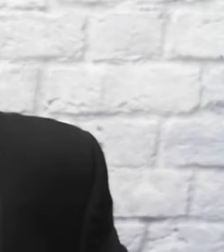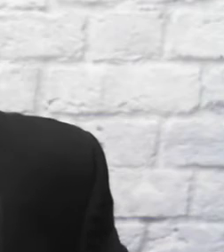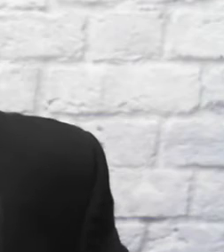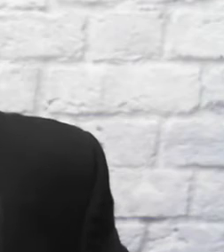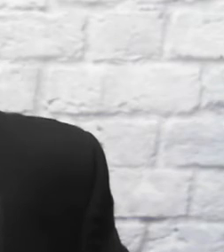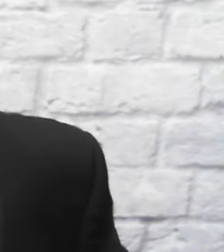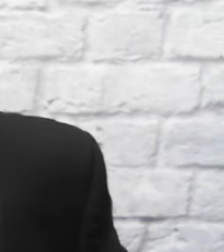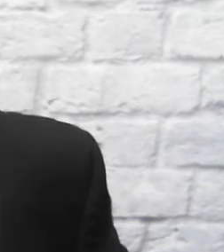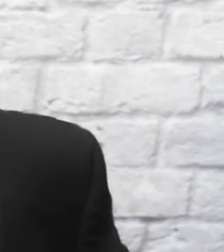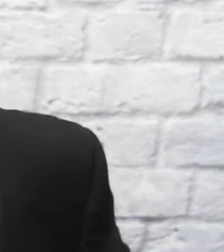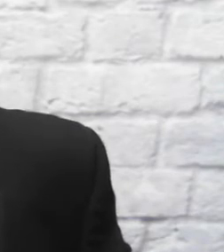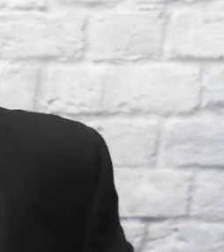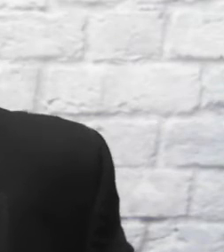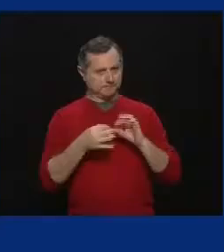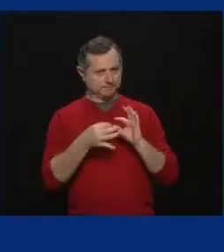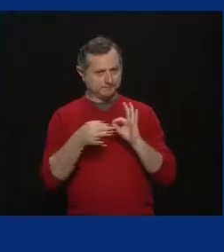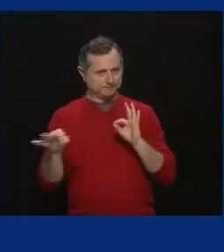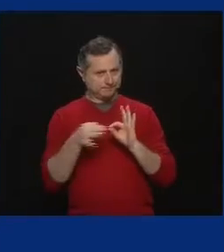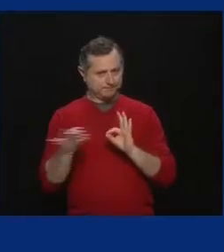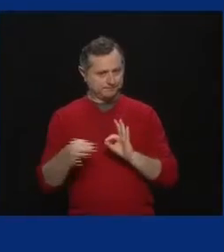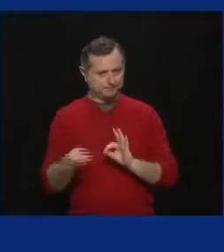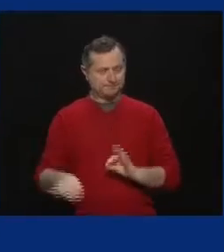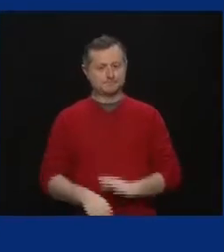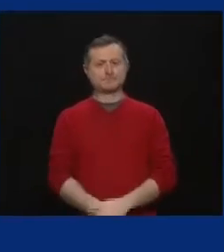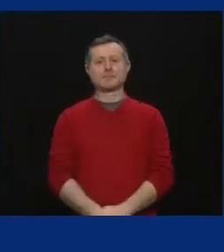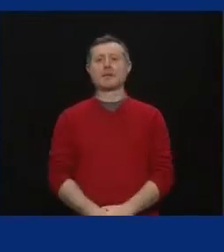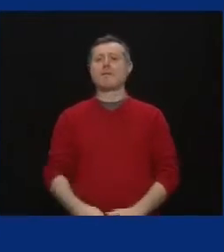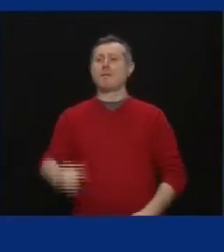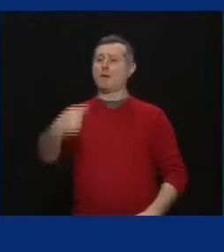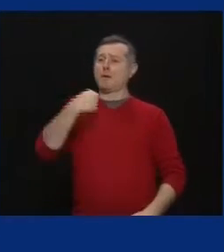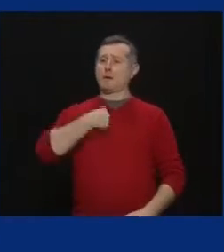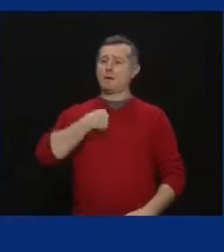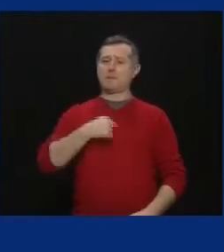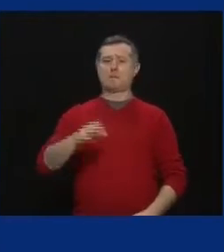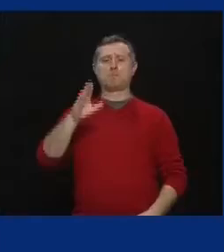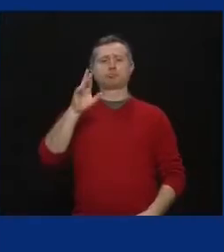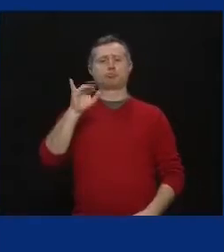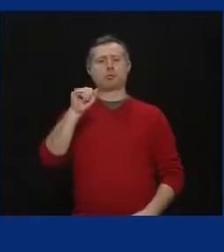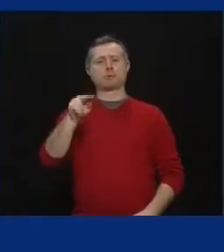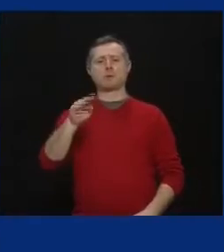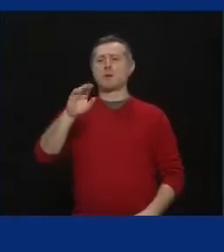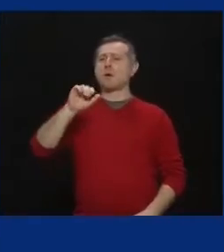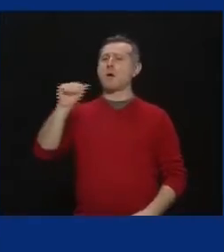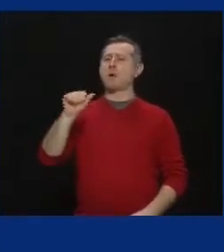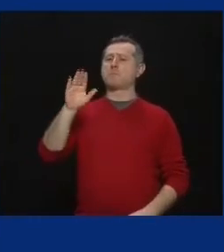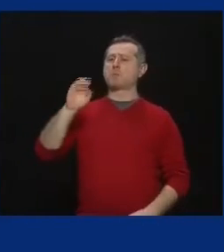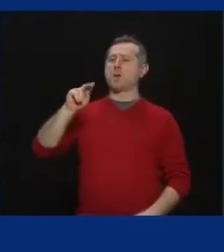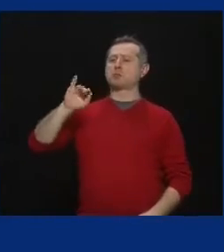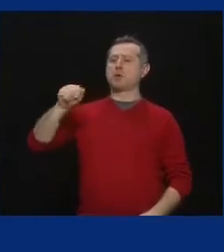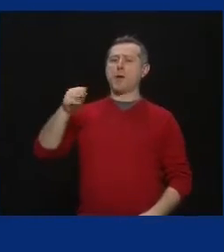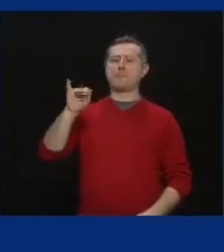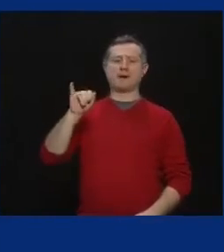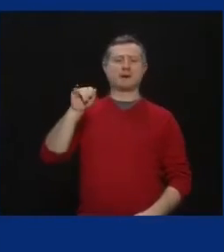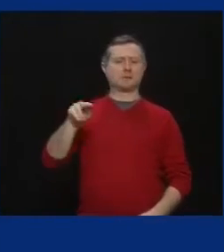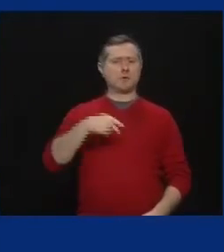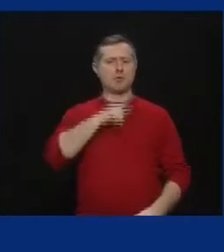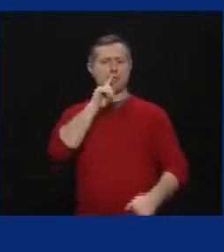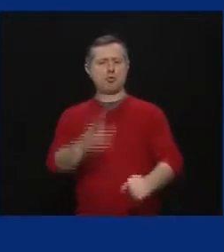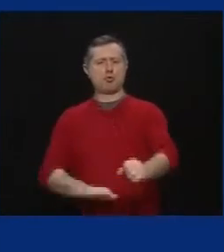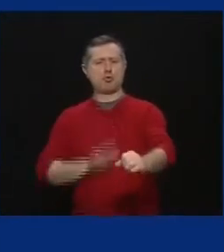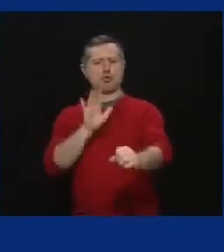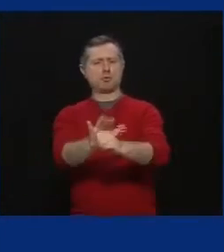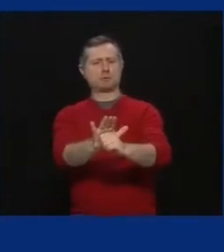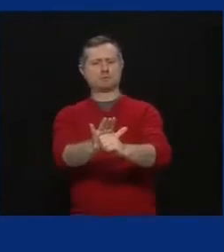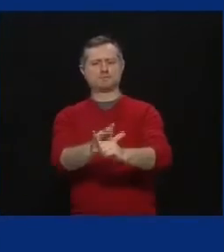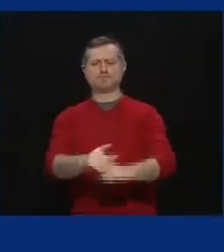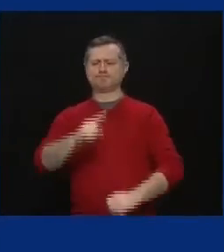with breaking news now. Lieutenant Governor Brian Benjamin is accused of bribery, wire fraud, conspiracy, and